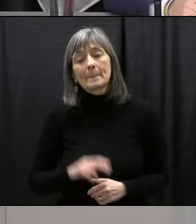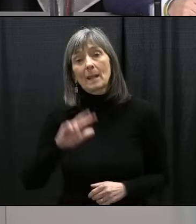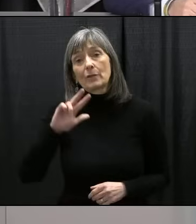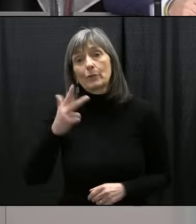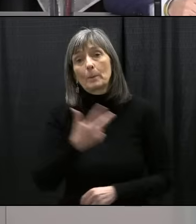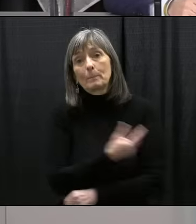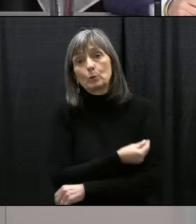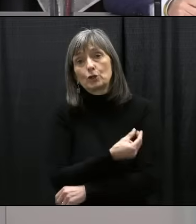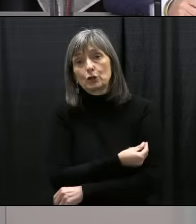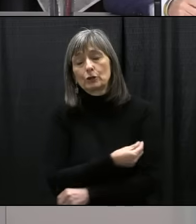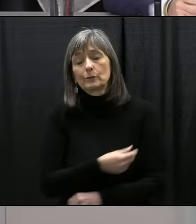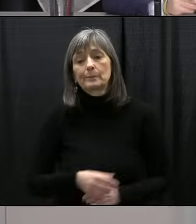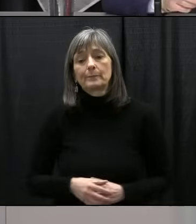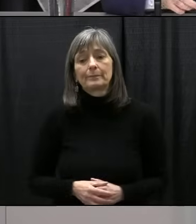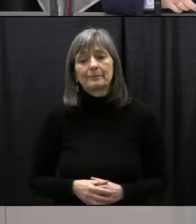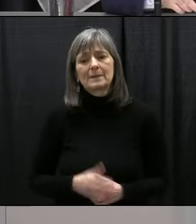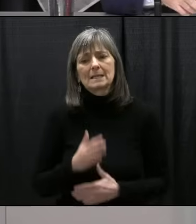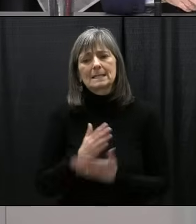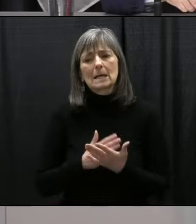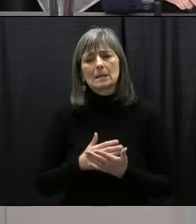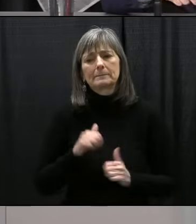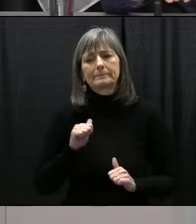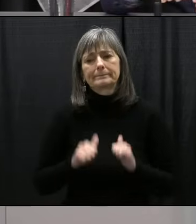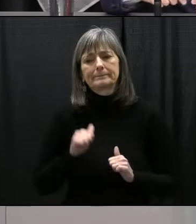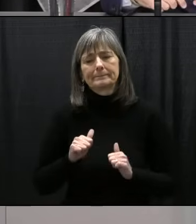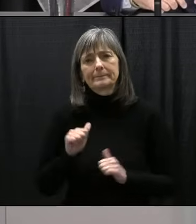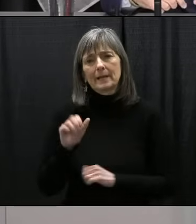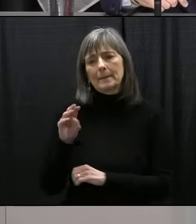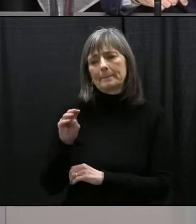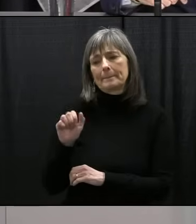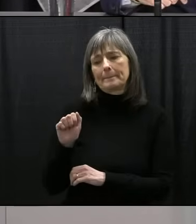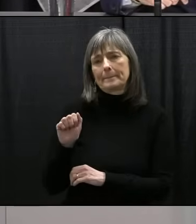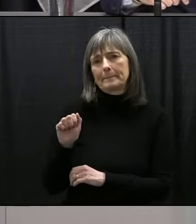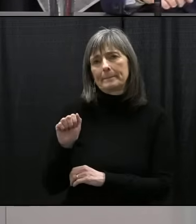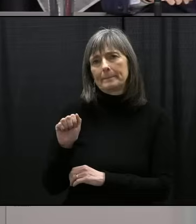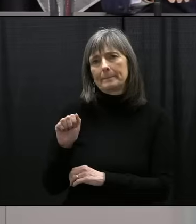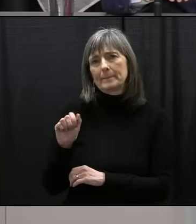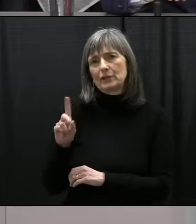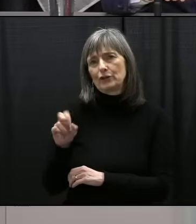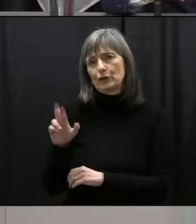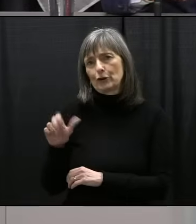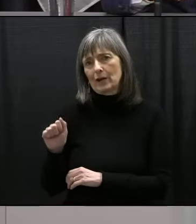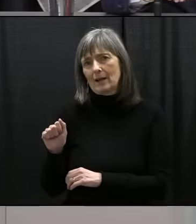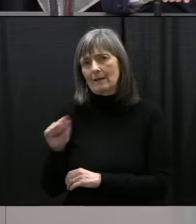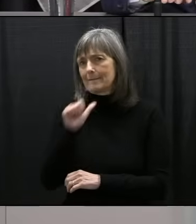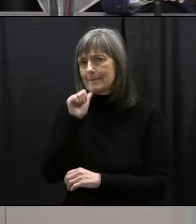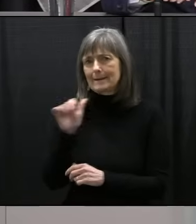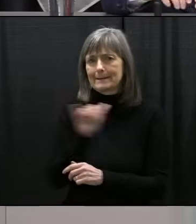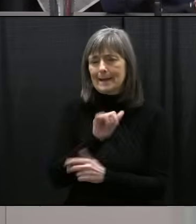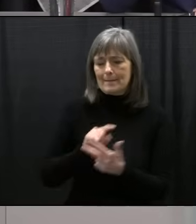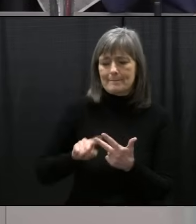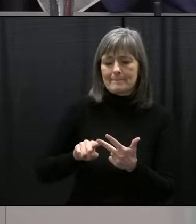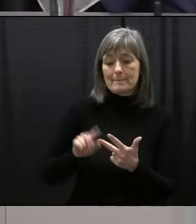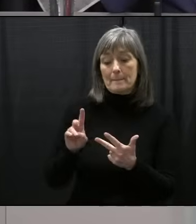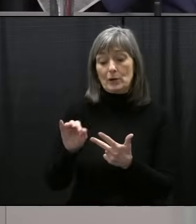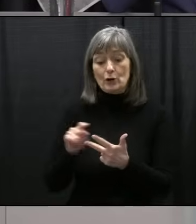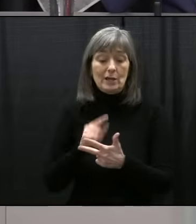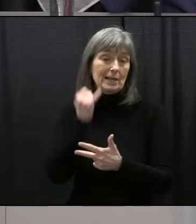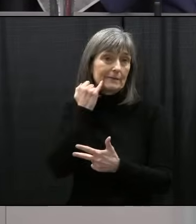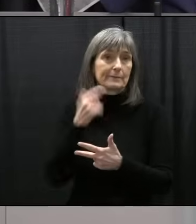what do you say to people who are hesitant about getting the Moderna booster, maybe because it doesn't match their previous vaccines? Say if somebody